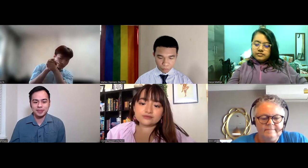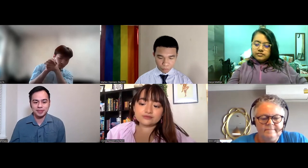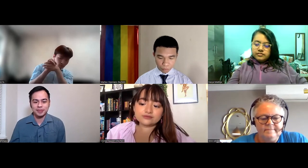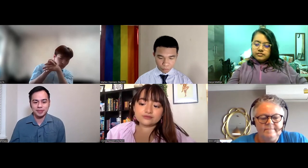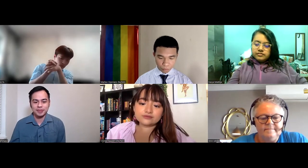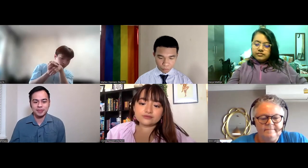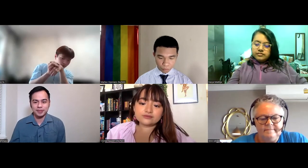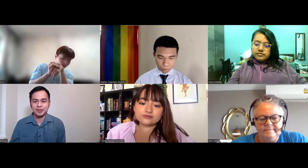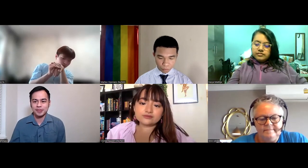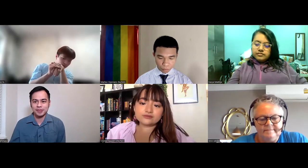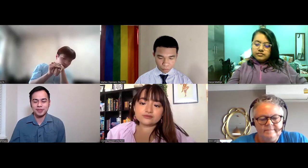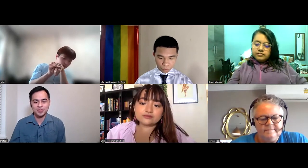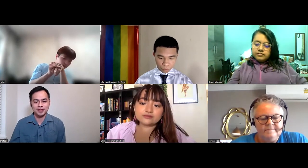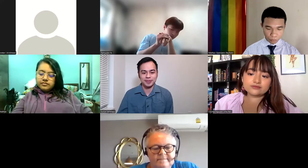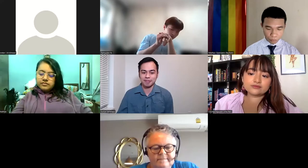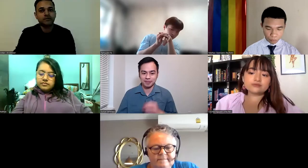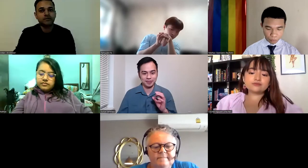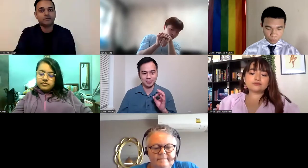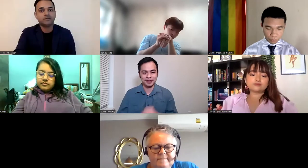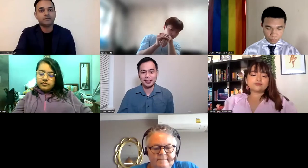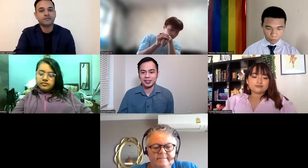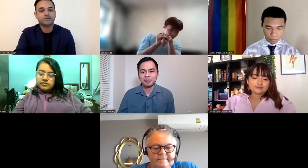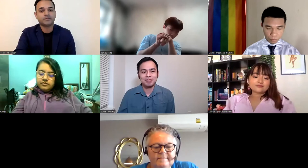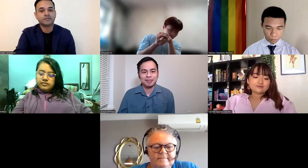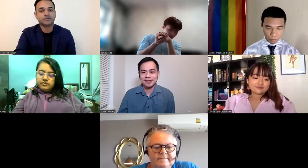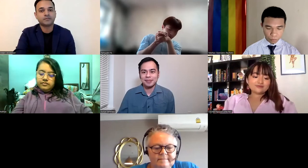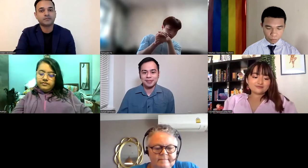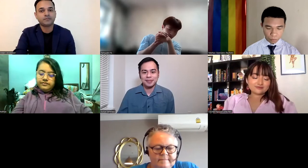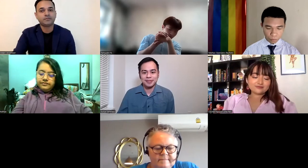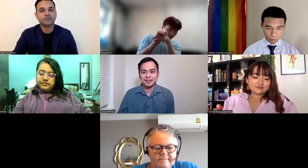discrimination to a certain extent. Thank you.